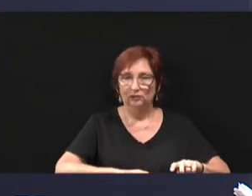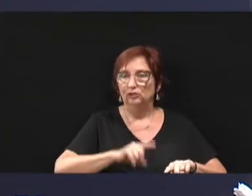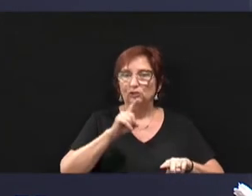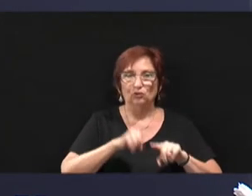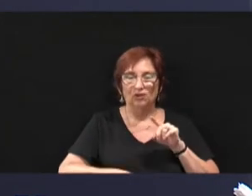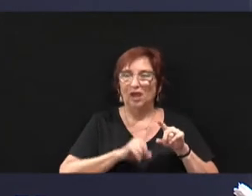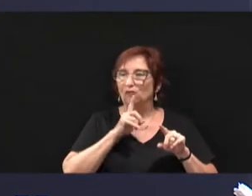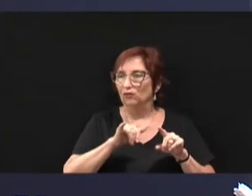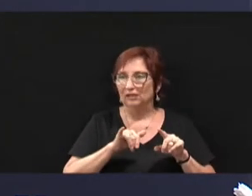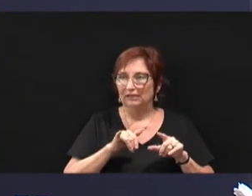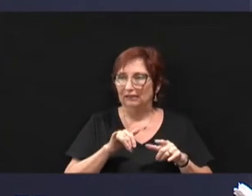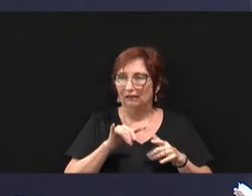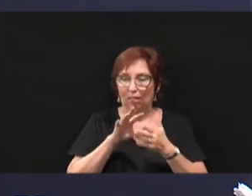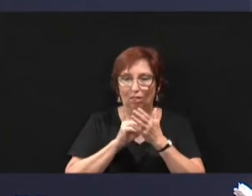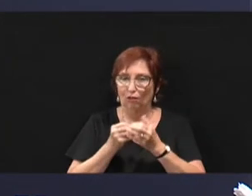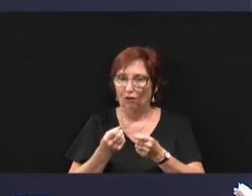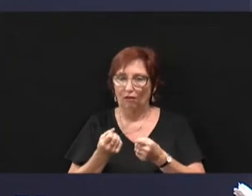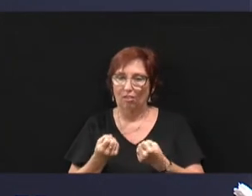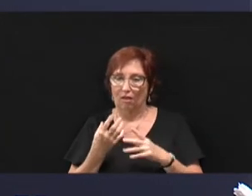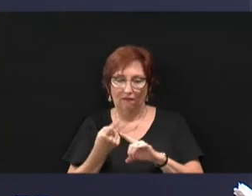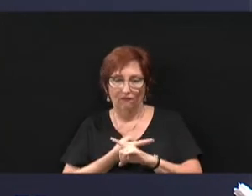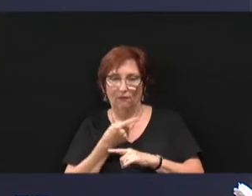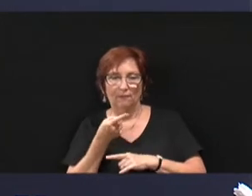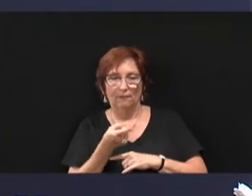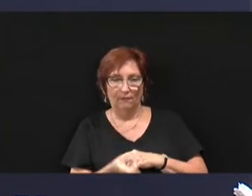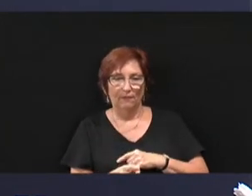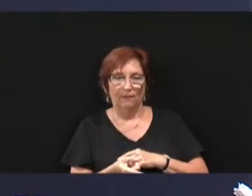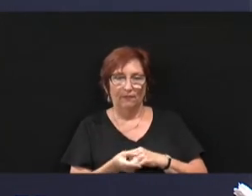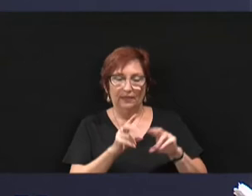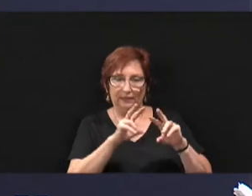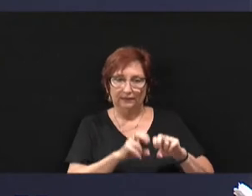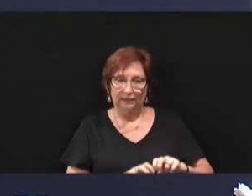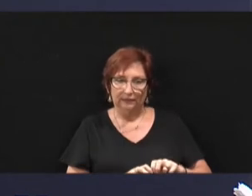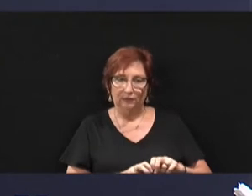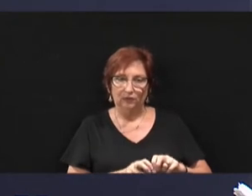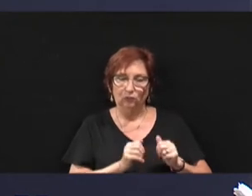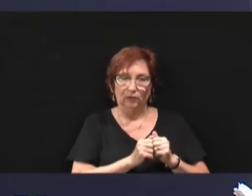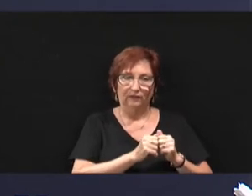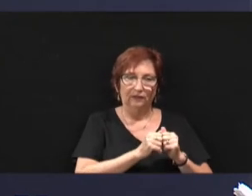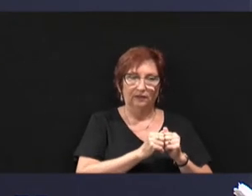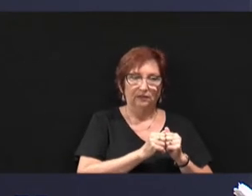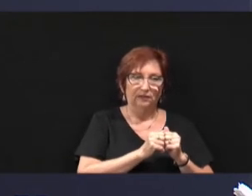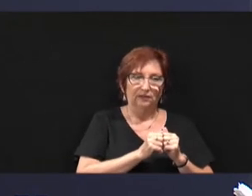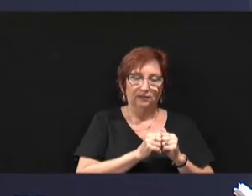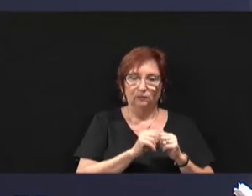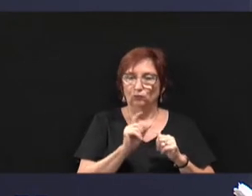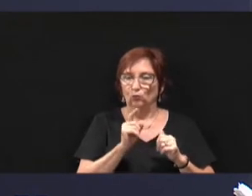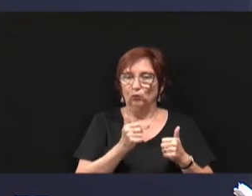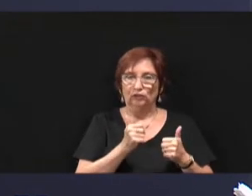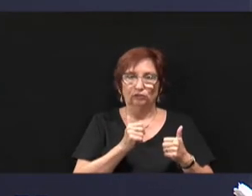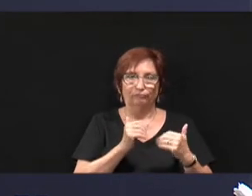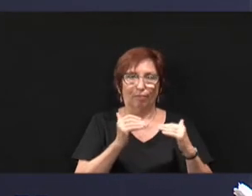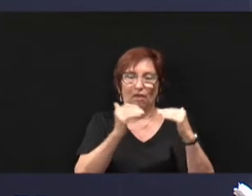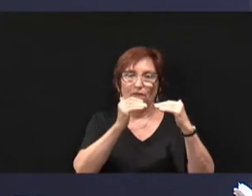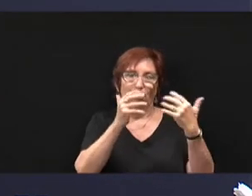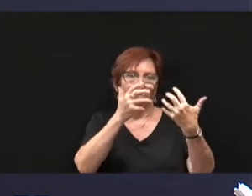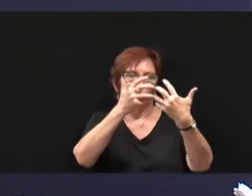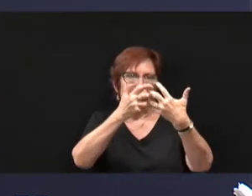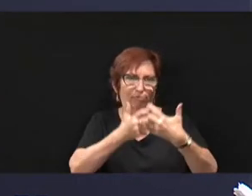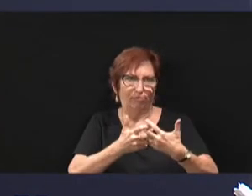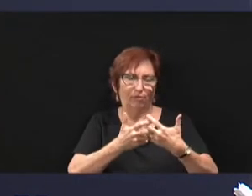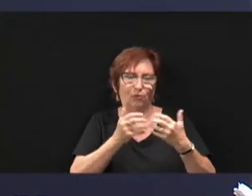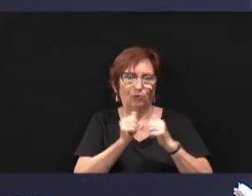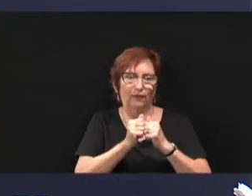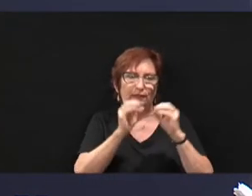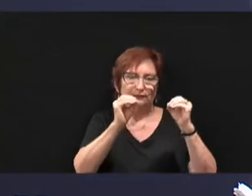really get too much into teaching them sounds, the sound symbol, because they don't have any